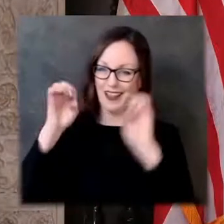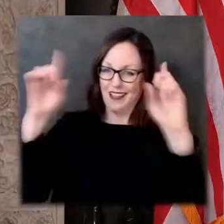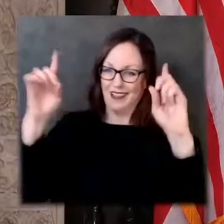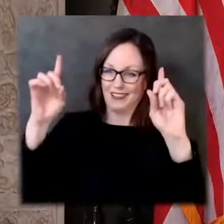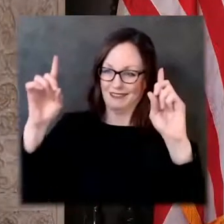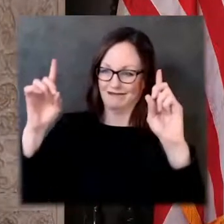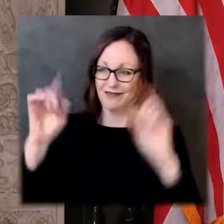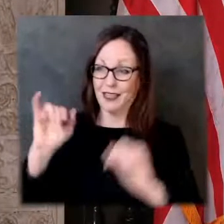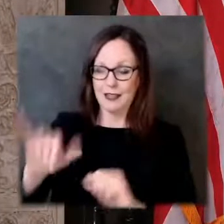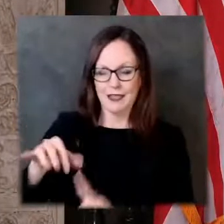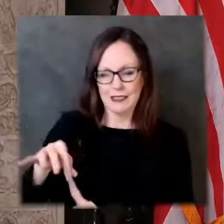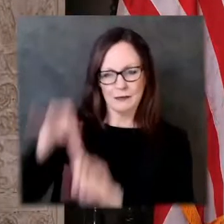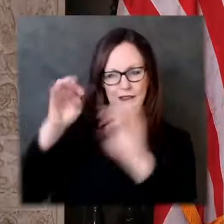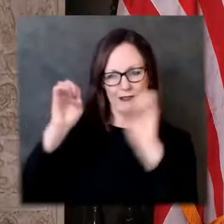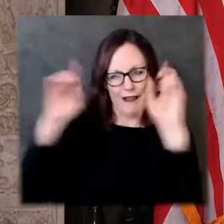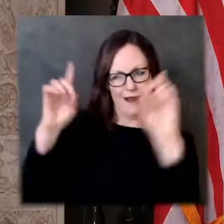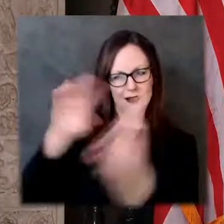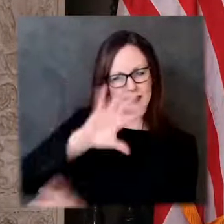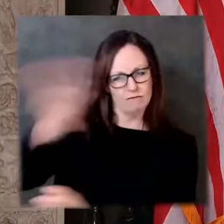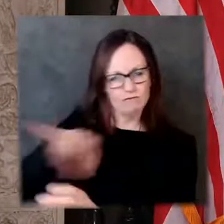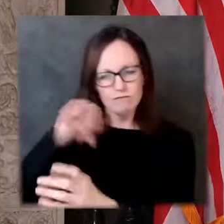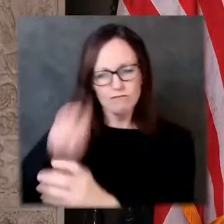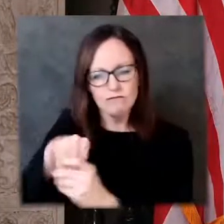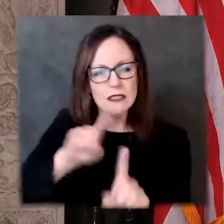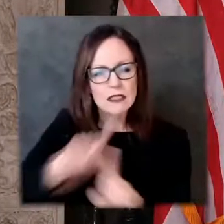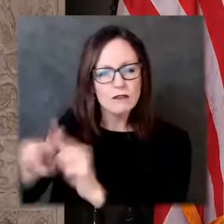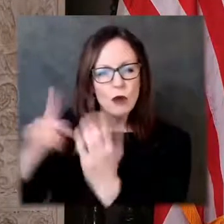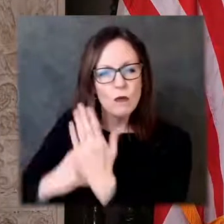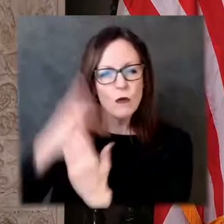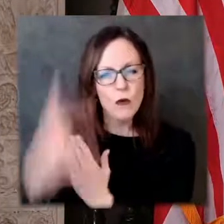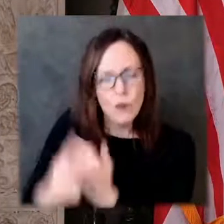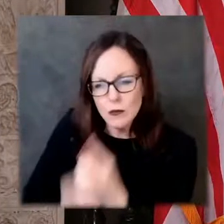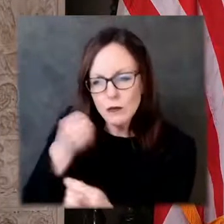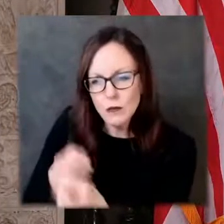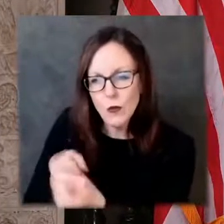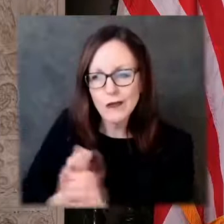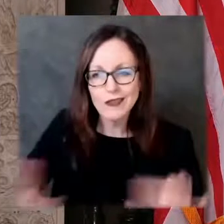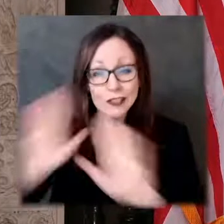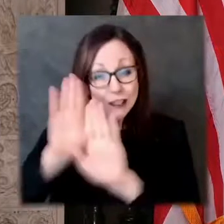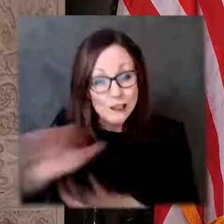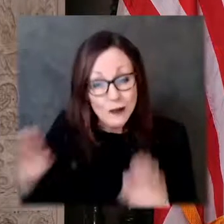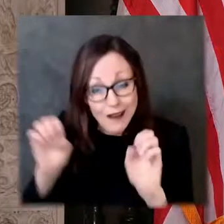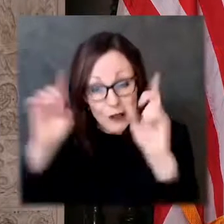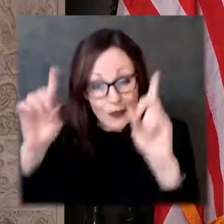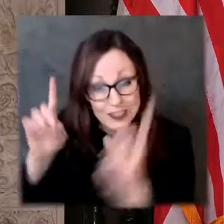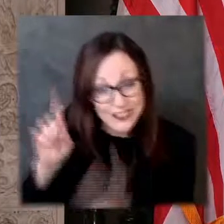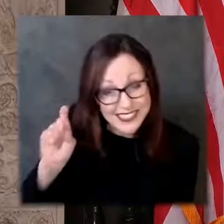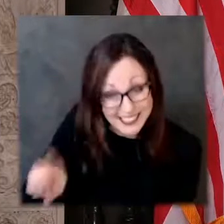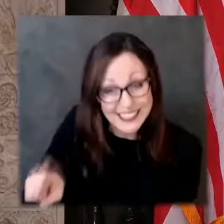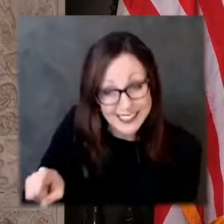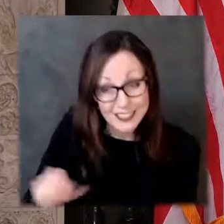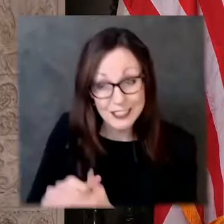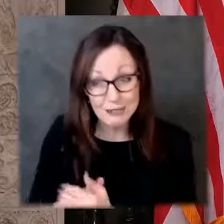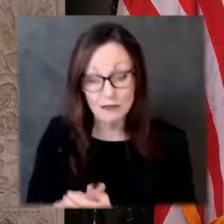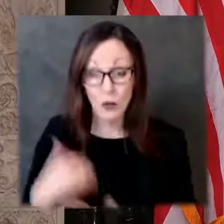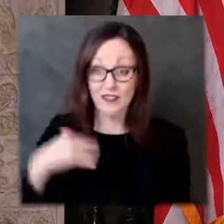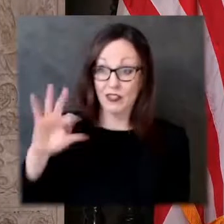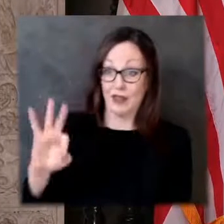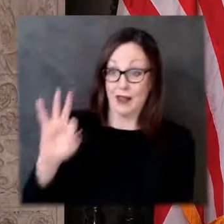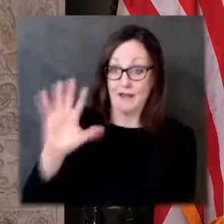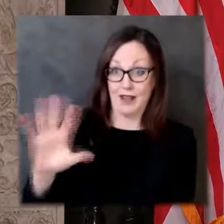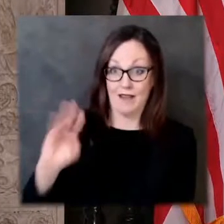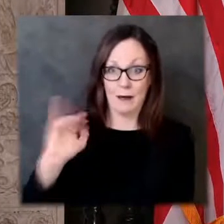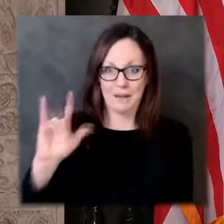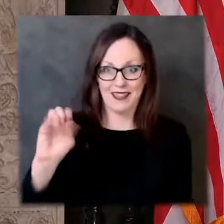for special education. I was proud my last budget provided $95 million more for special education